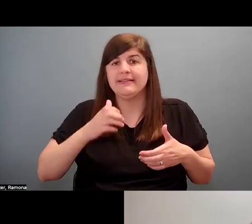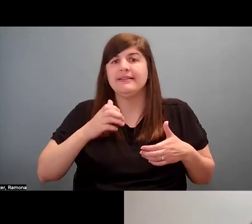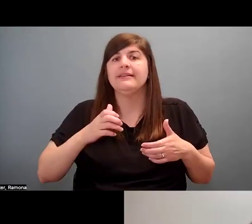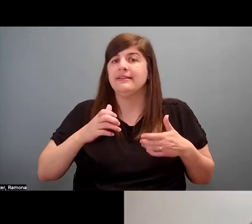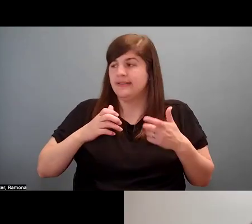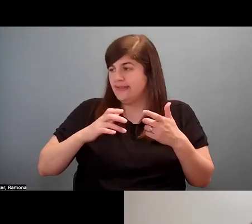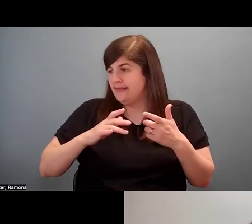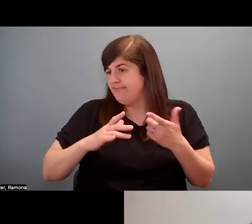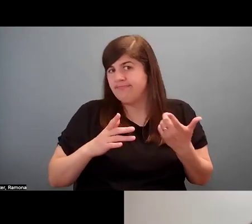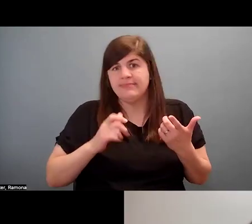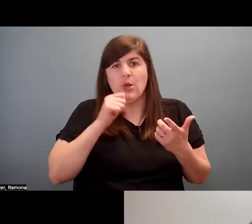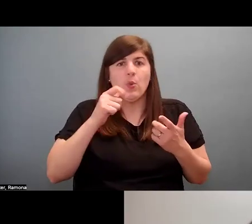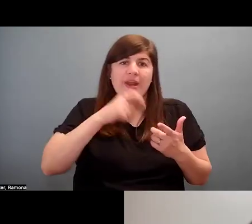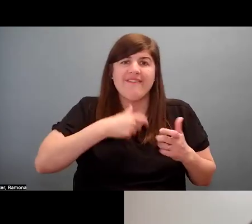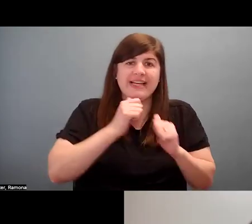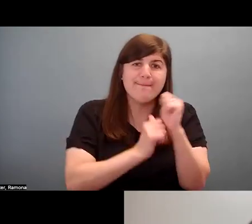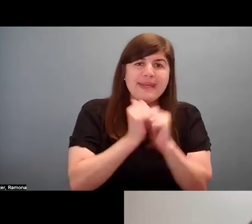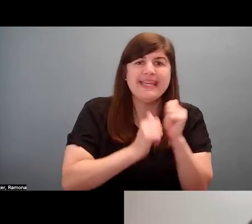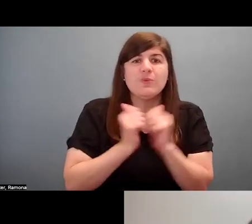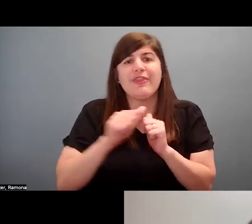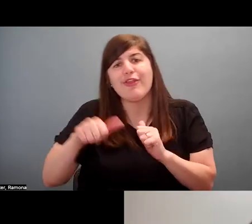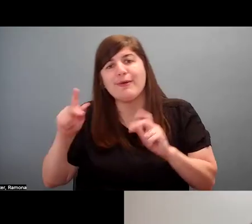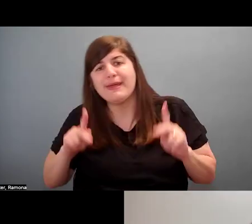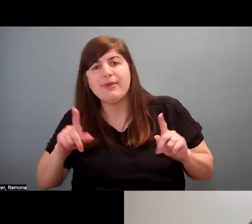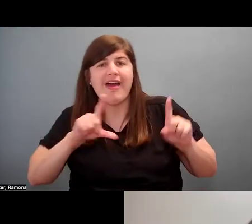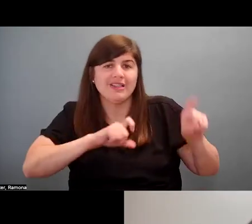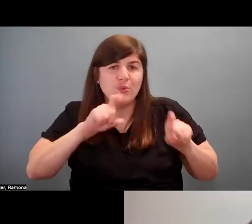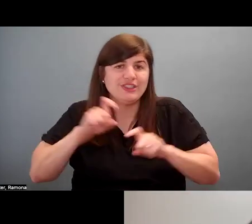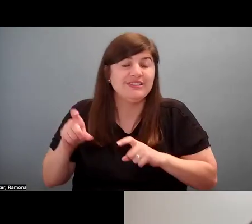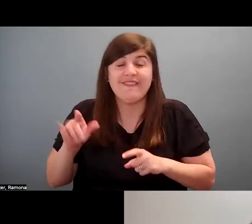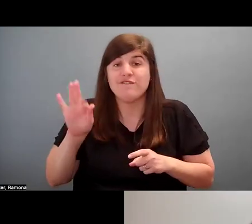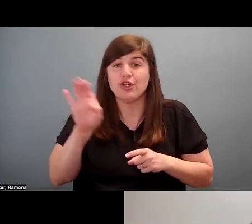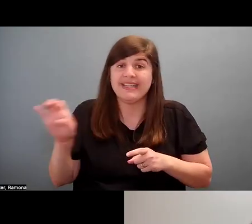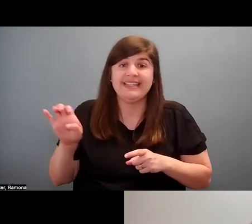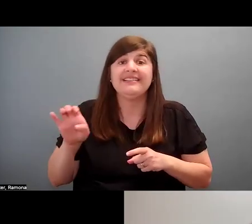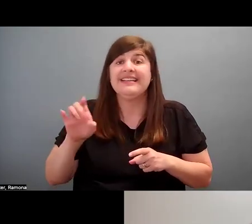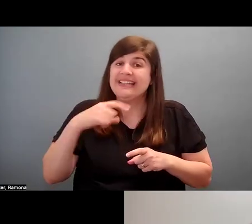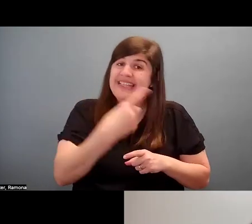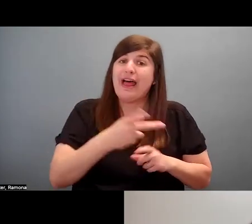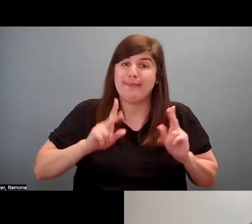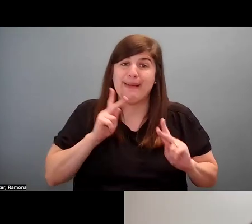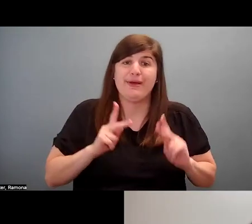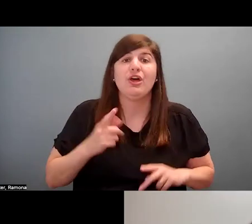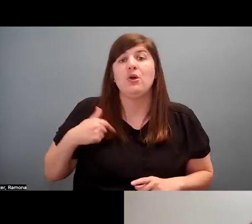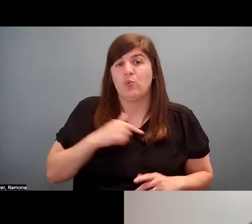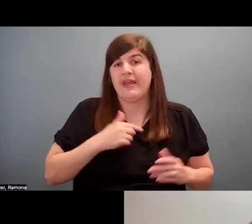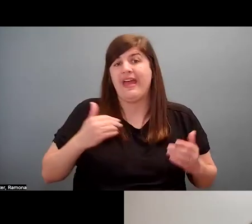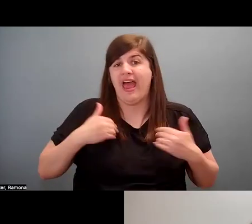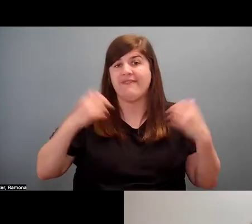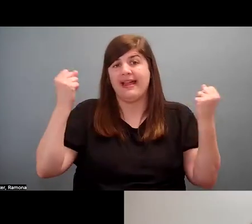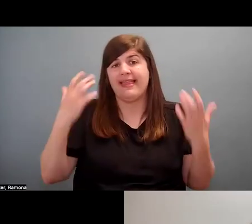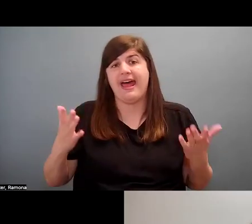to compete, I guess, with other people to ask questions. So that's free. You should tell people. We have a lot